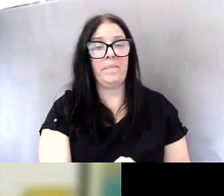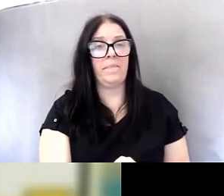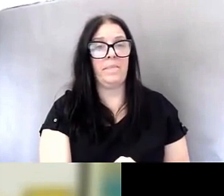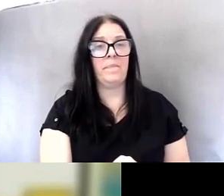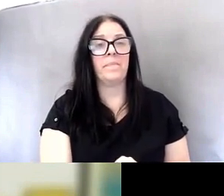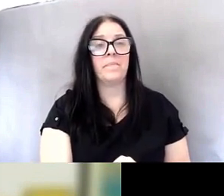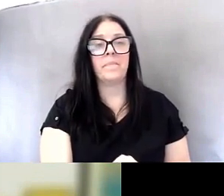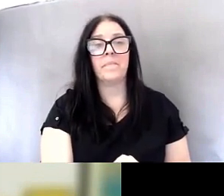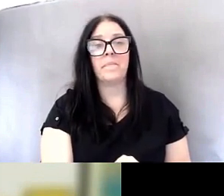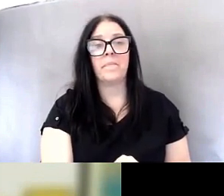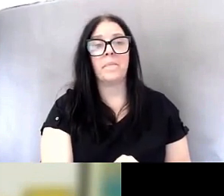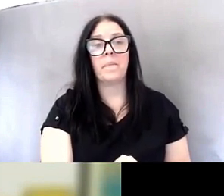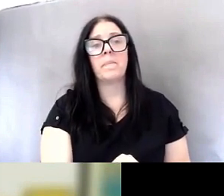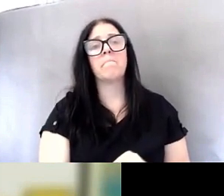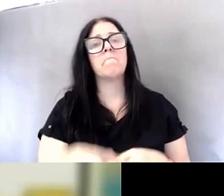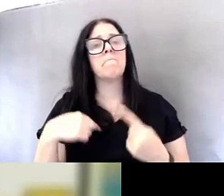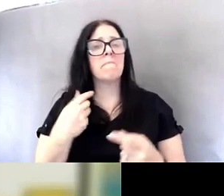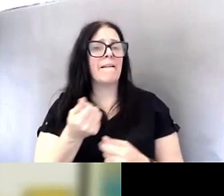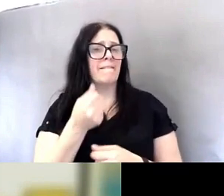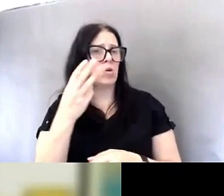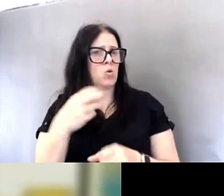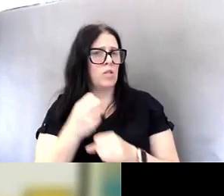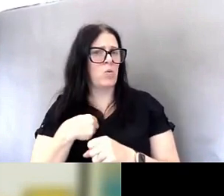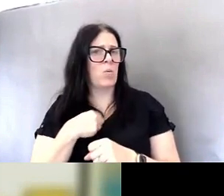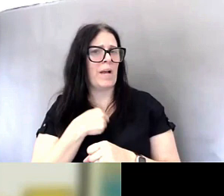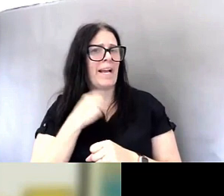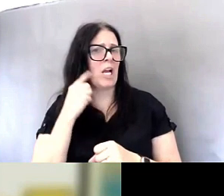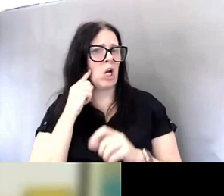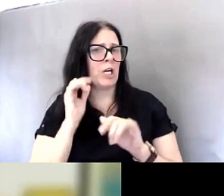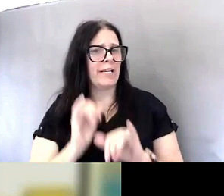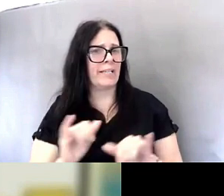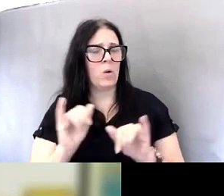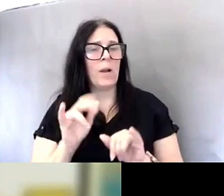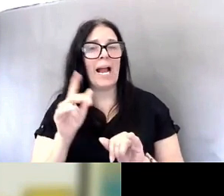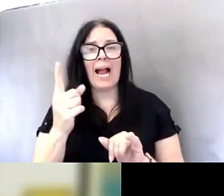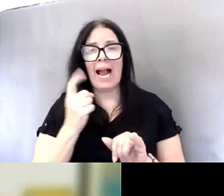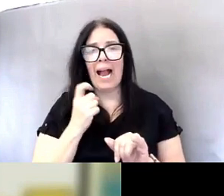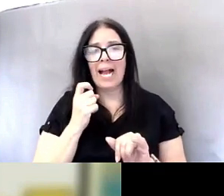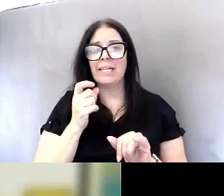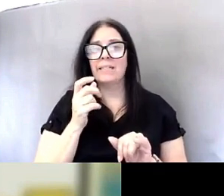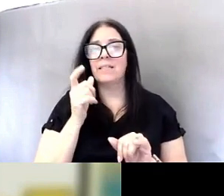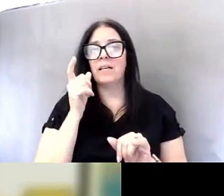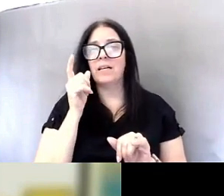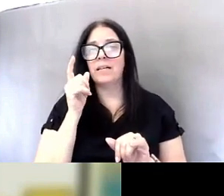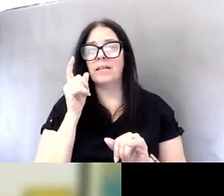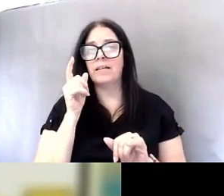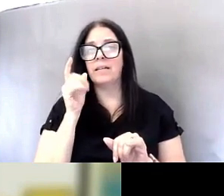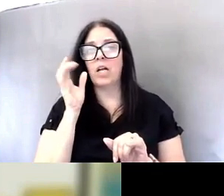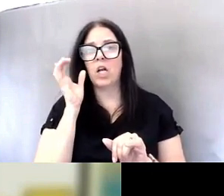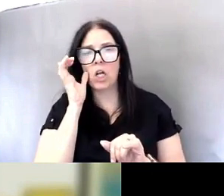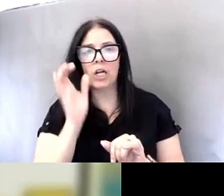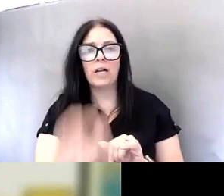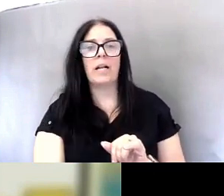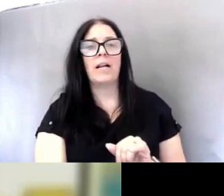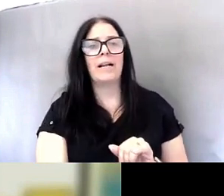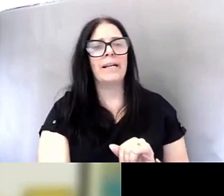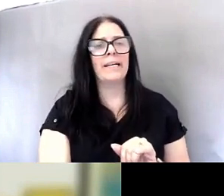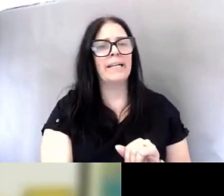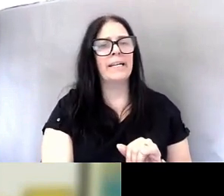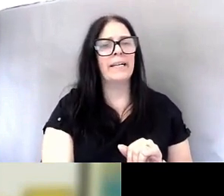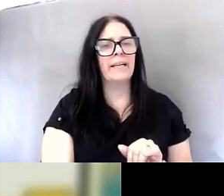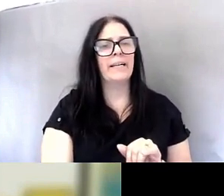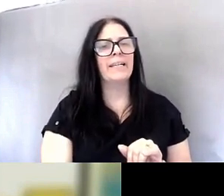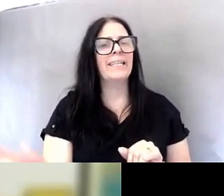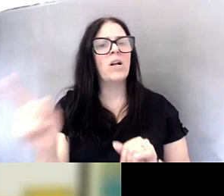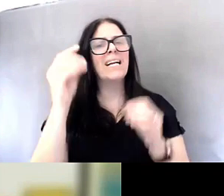the last couple of years, and we've asked and heard back sort of what educators were looking for the